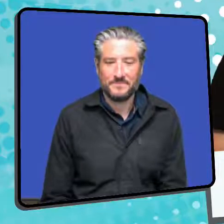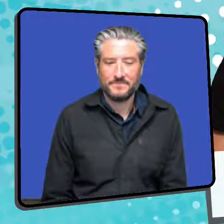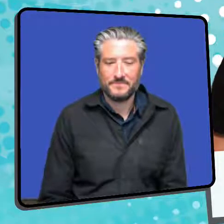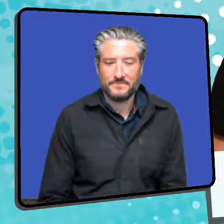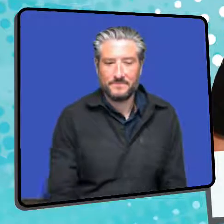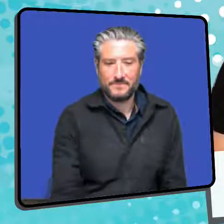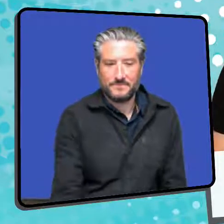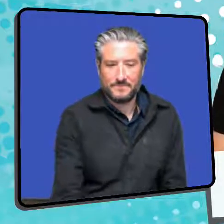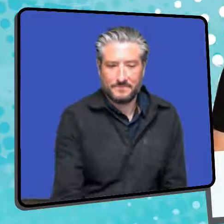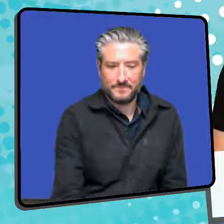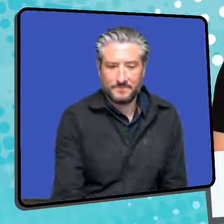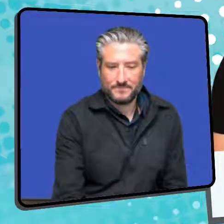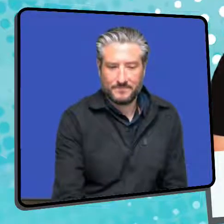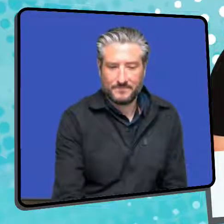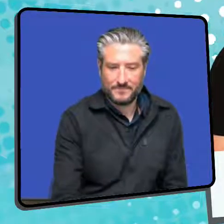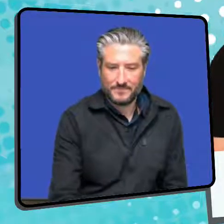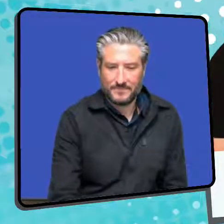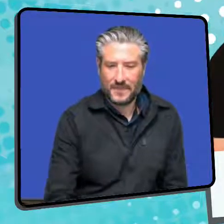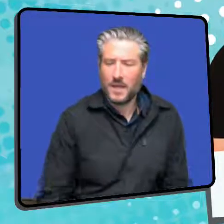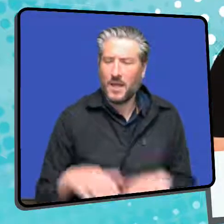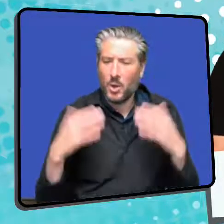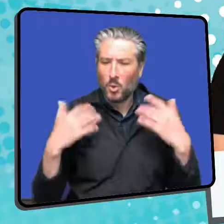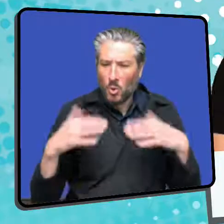Can't believe that went by very fast.